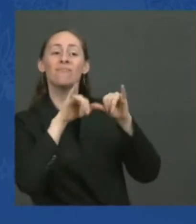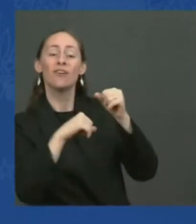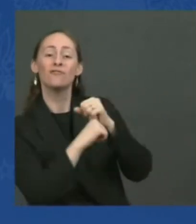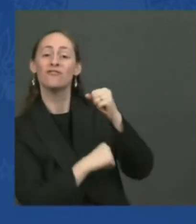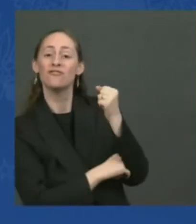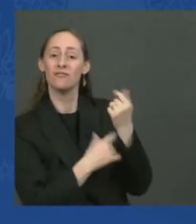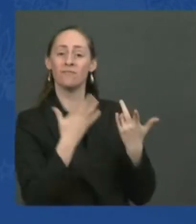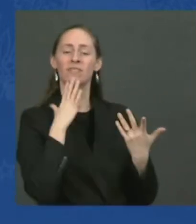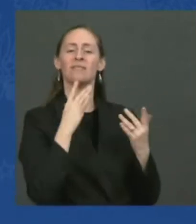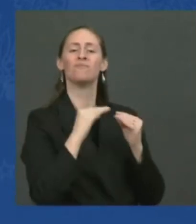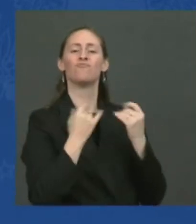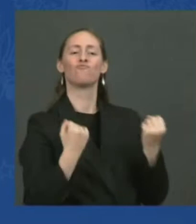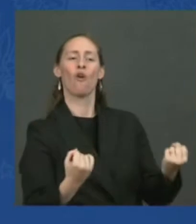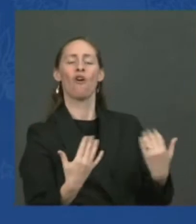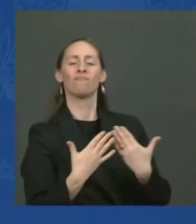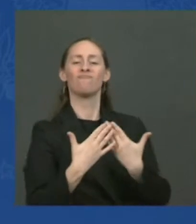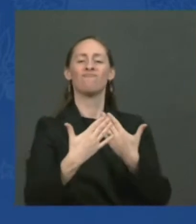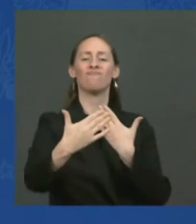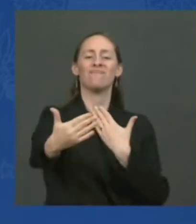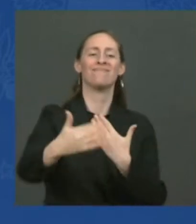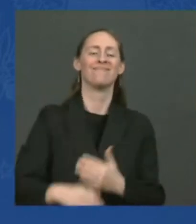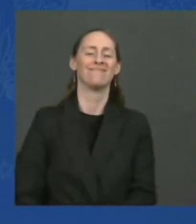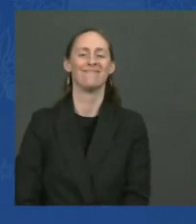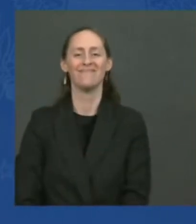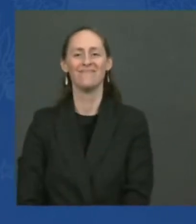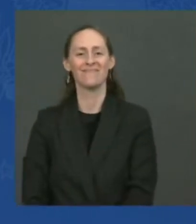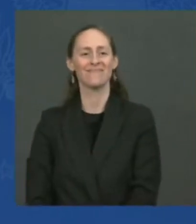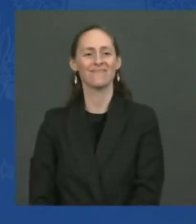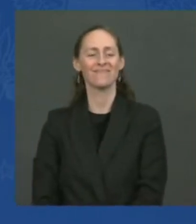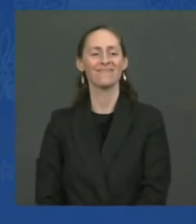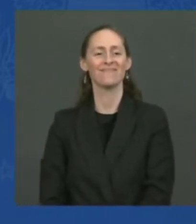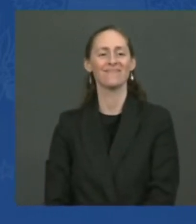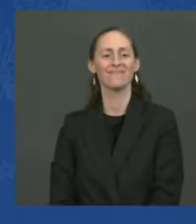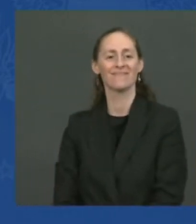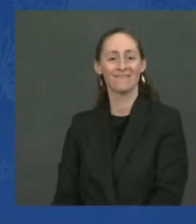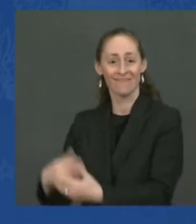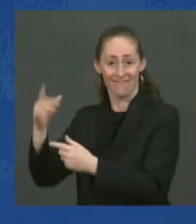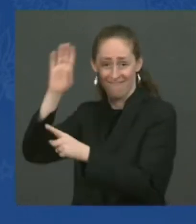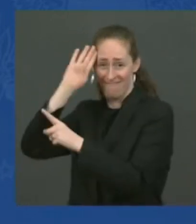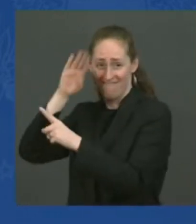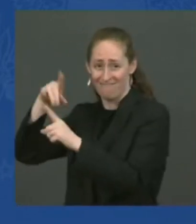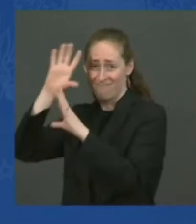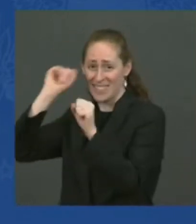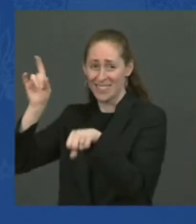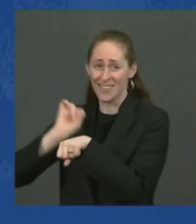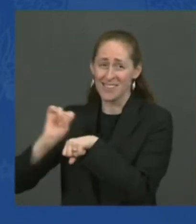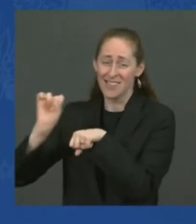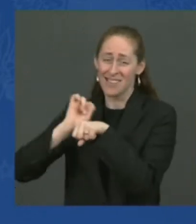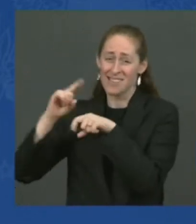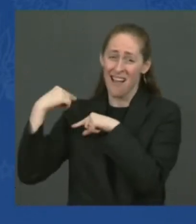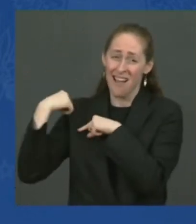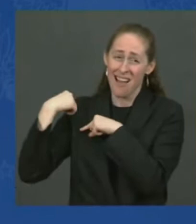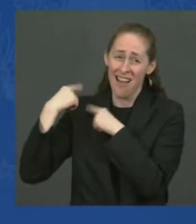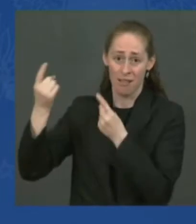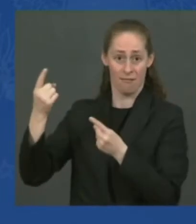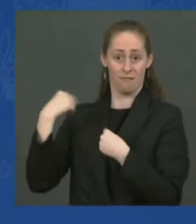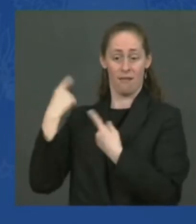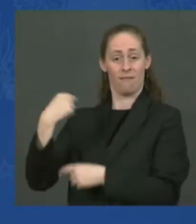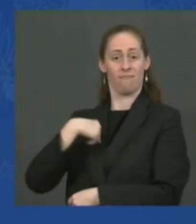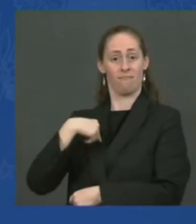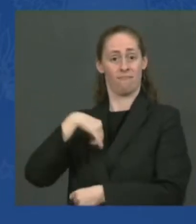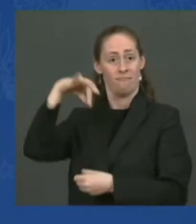You know, Mr. President, I've been working on infrastructure since I was elected as mayor in